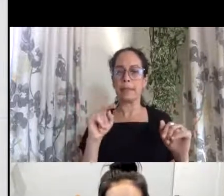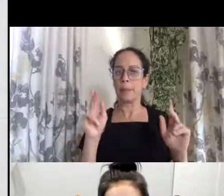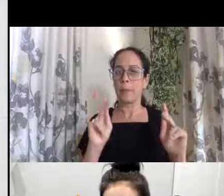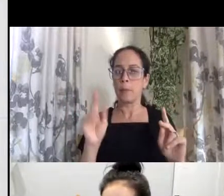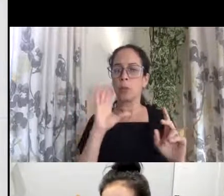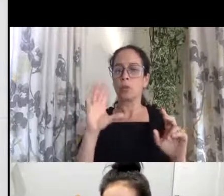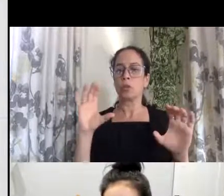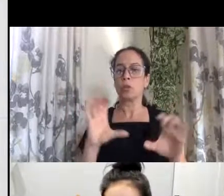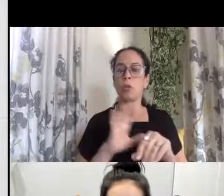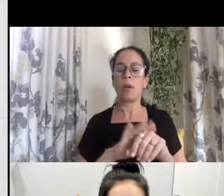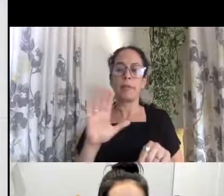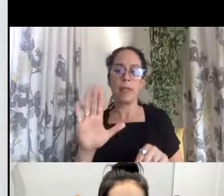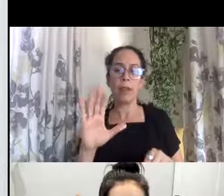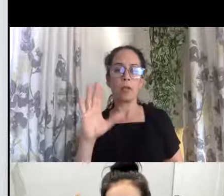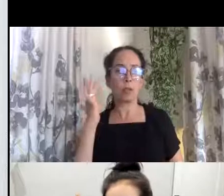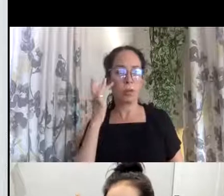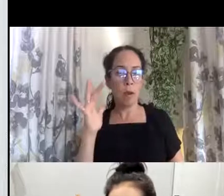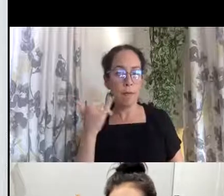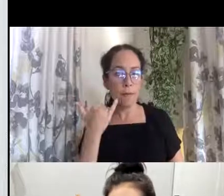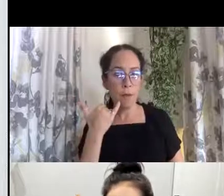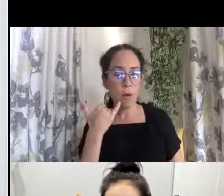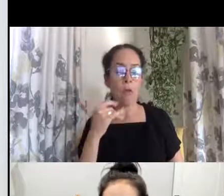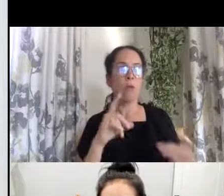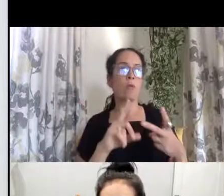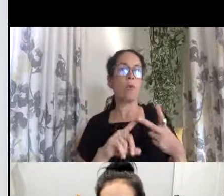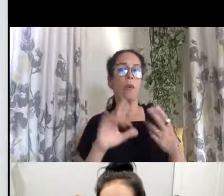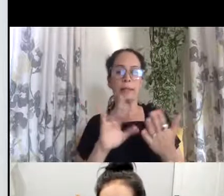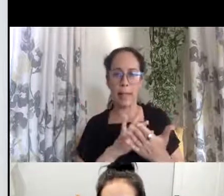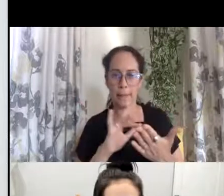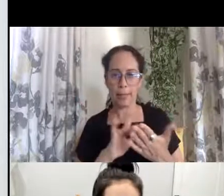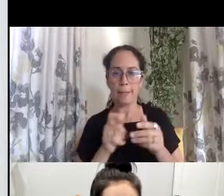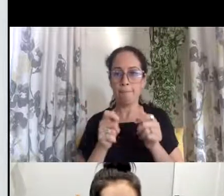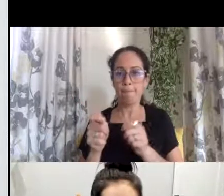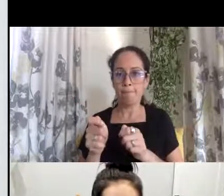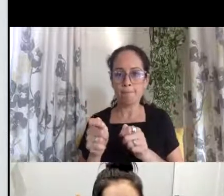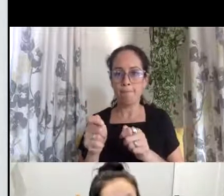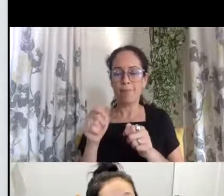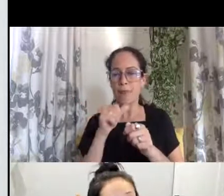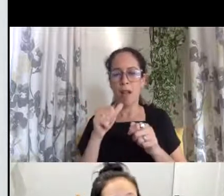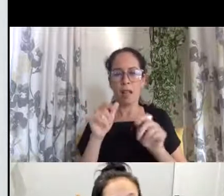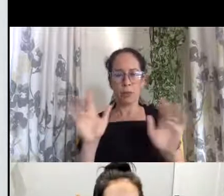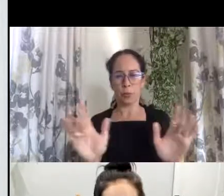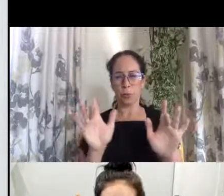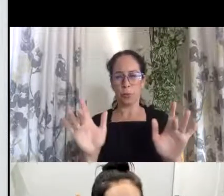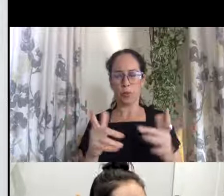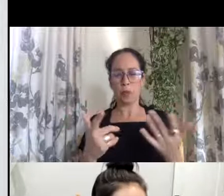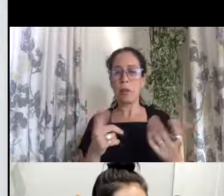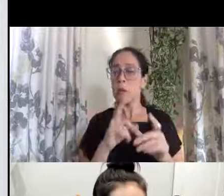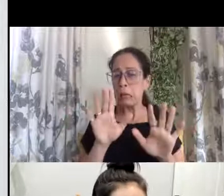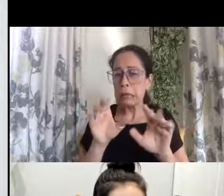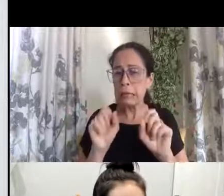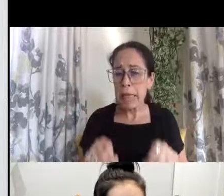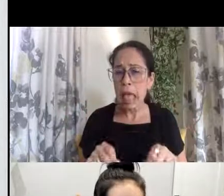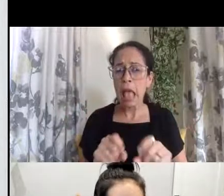more on their smartphones or a tablet rather than desktop. That doesn't mean they can do it at a